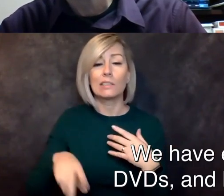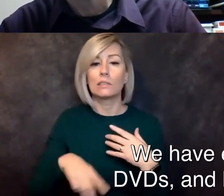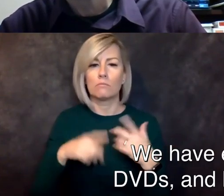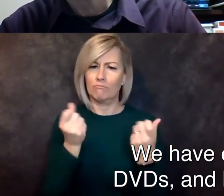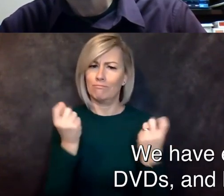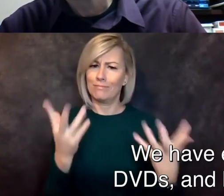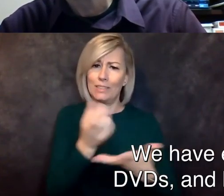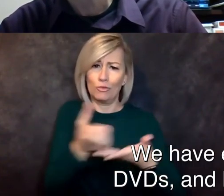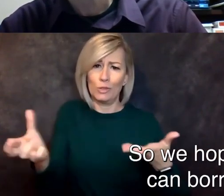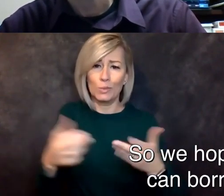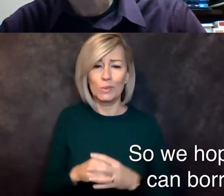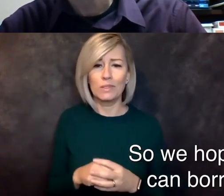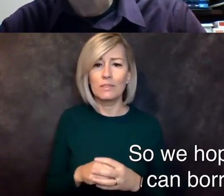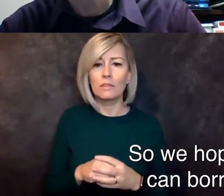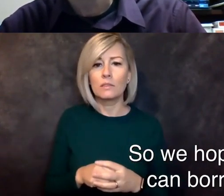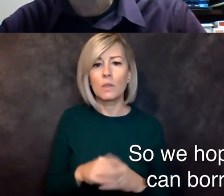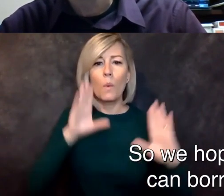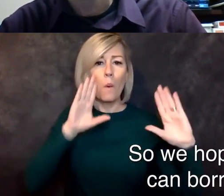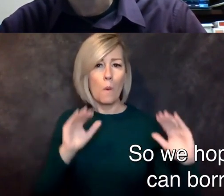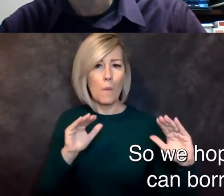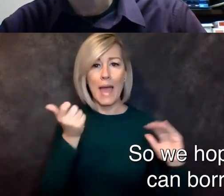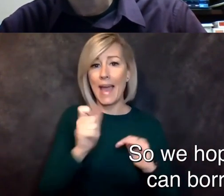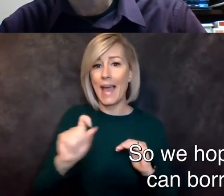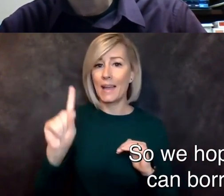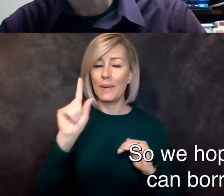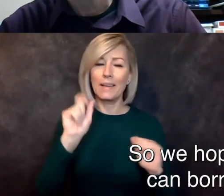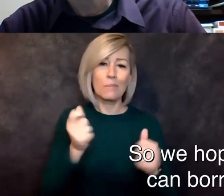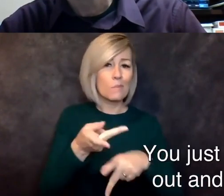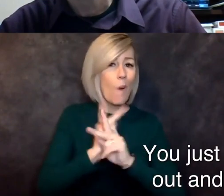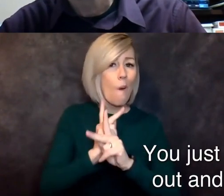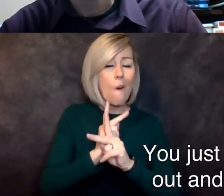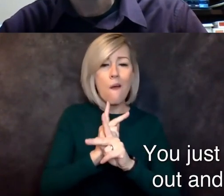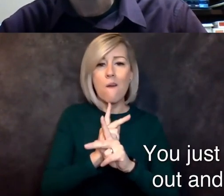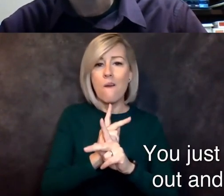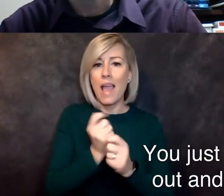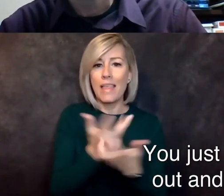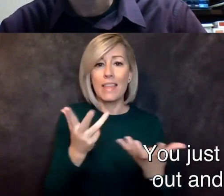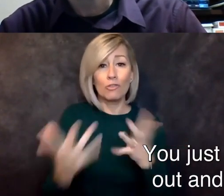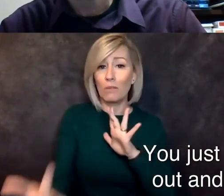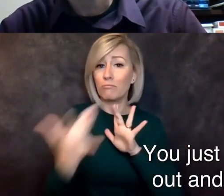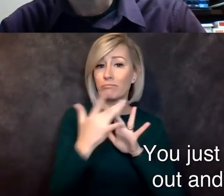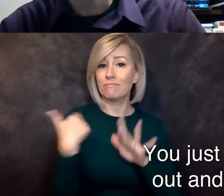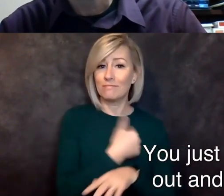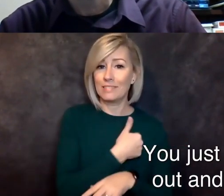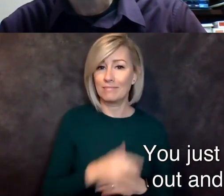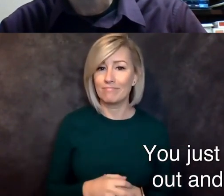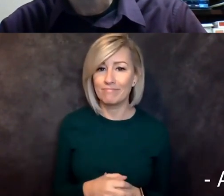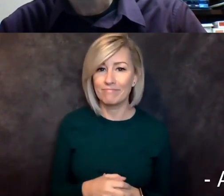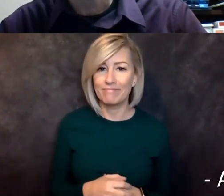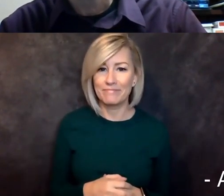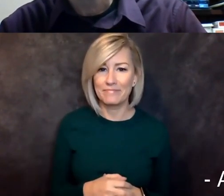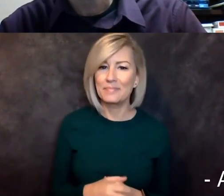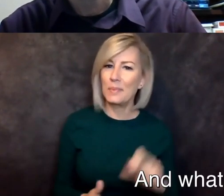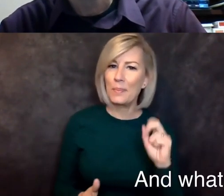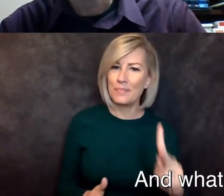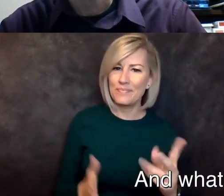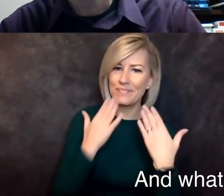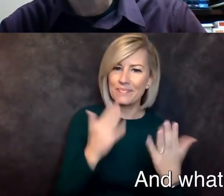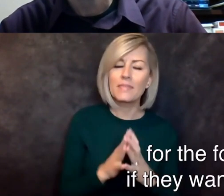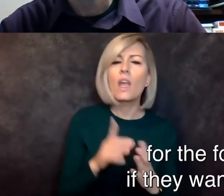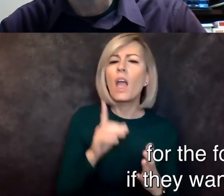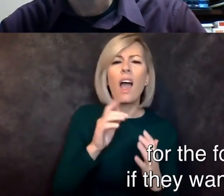resources. So we hope that anybody can borrow materials. You just have to reach out and get in touch. All right. And